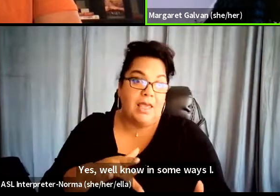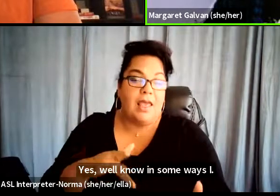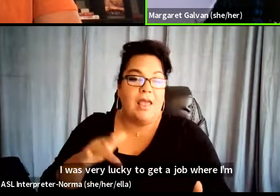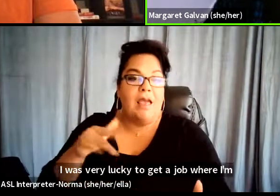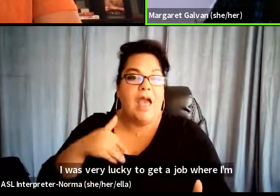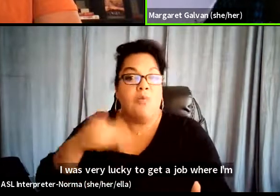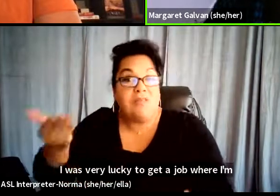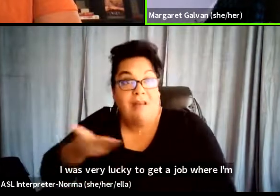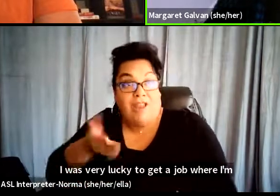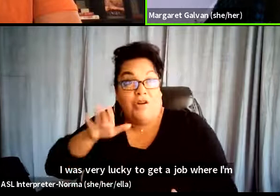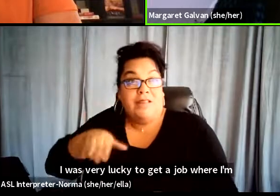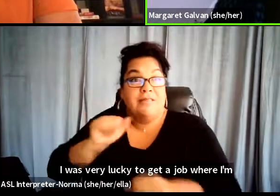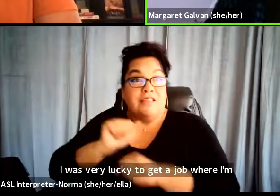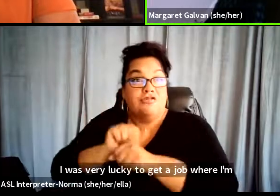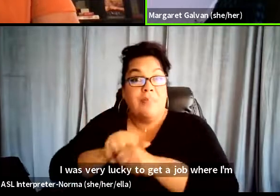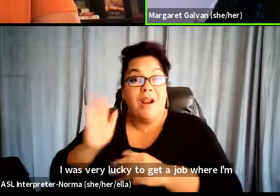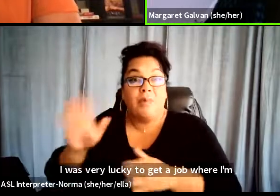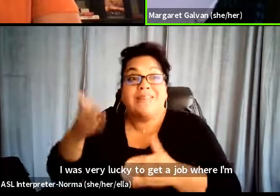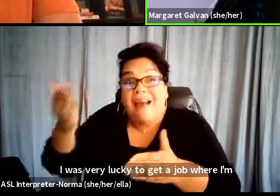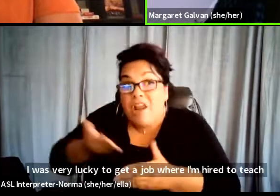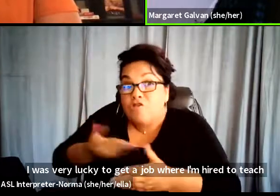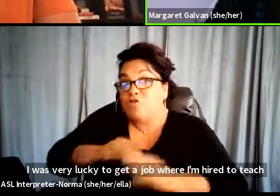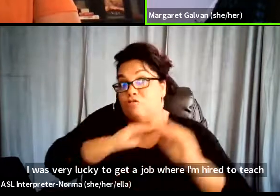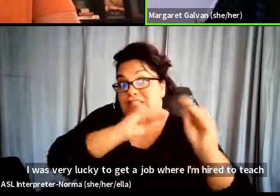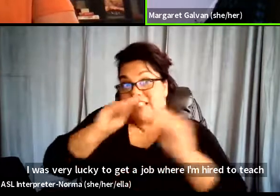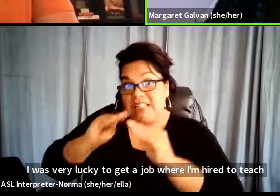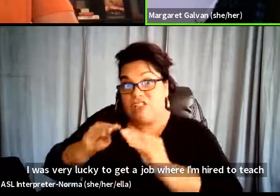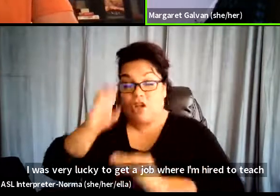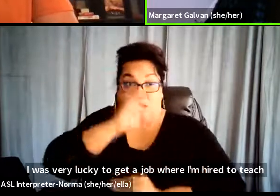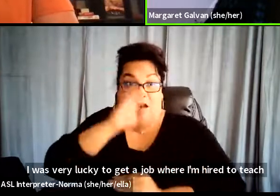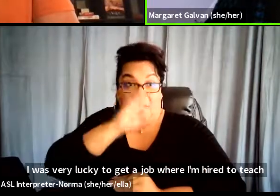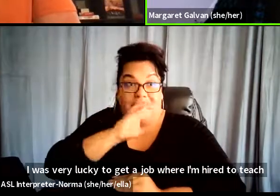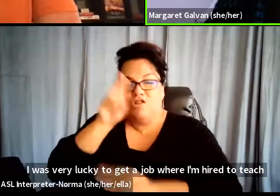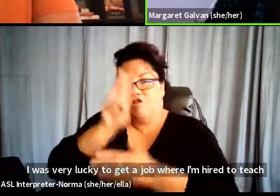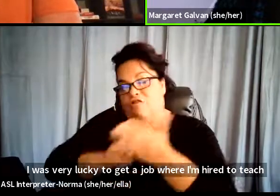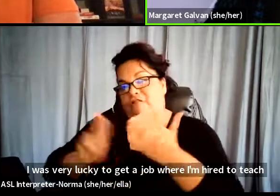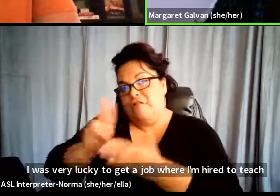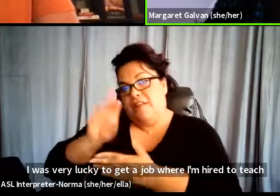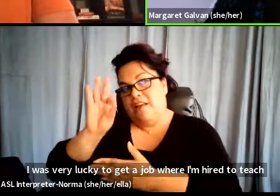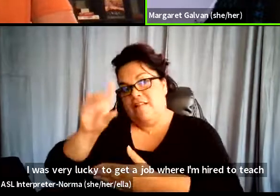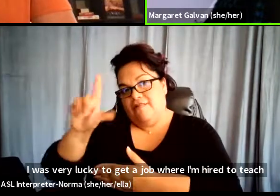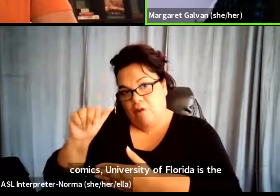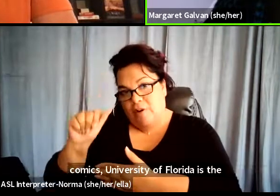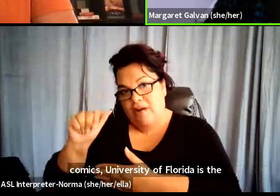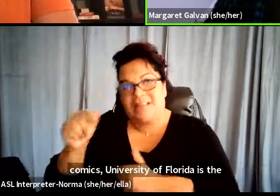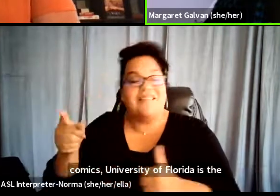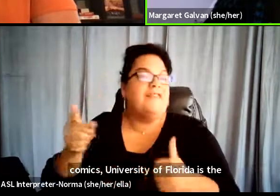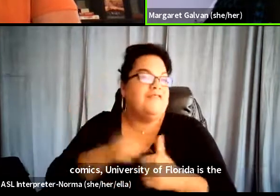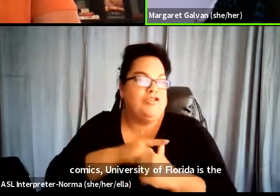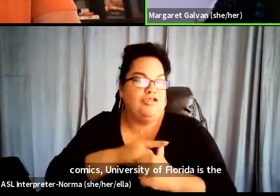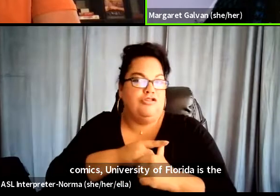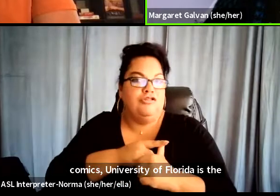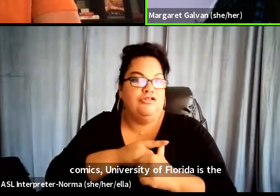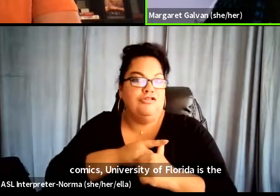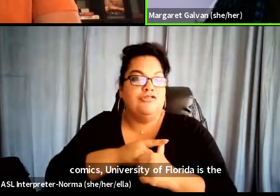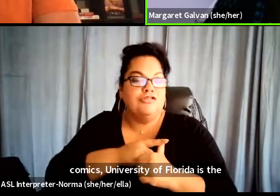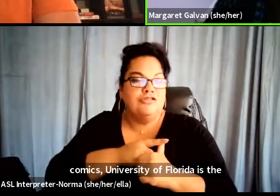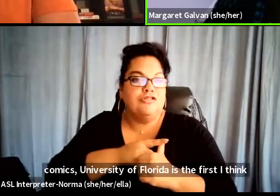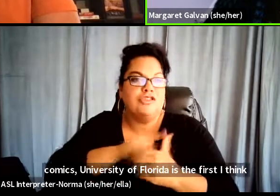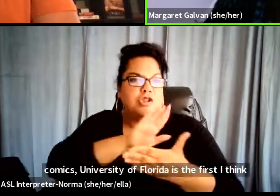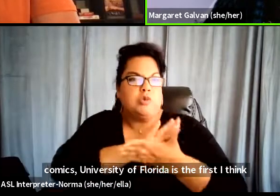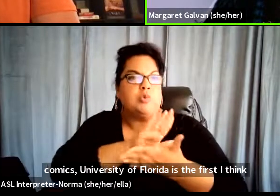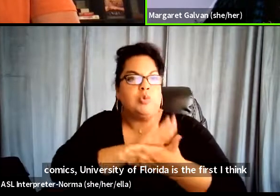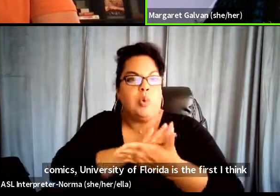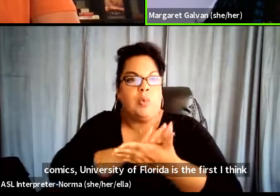I'm hired to teach comics. Um, of Florida, um, is, uh, the first, I think institution that had like a